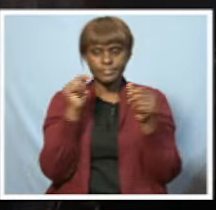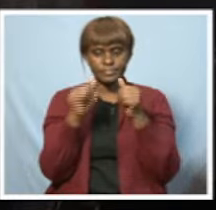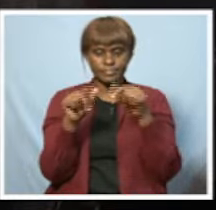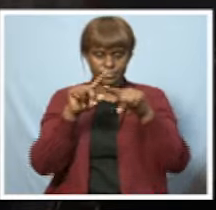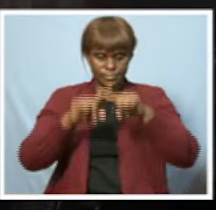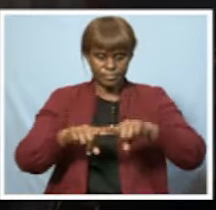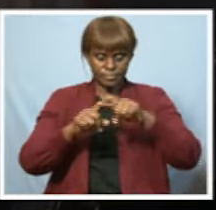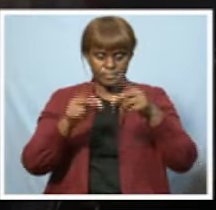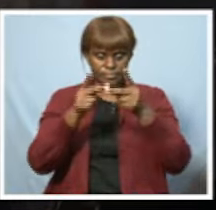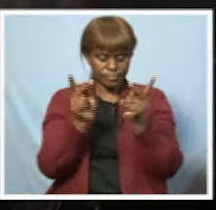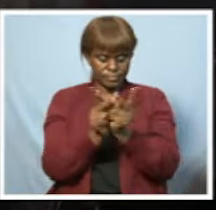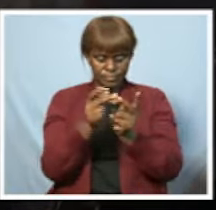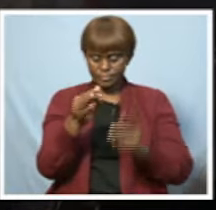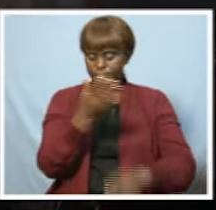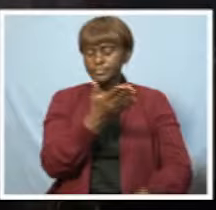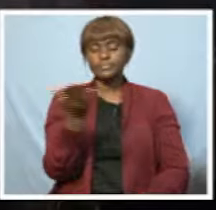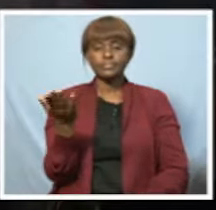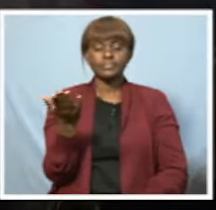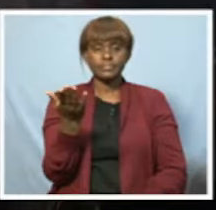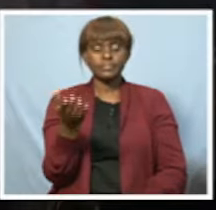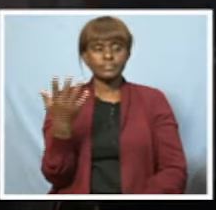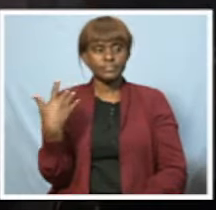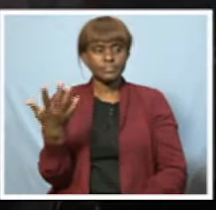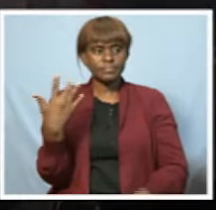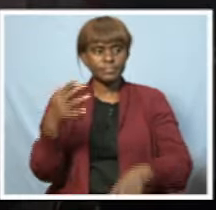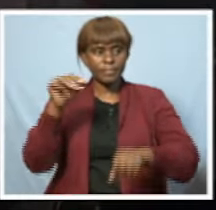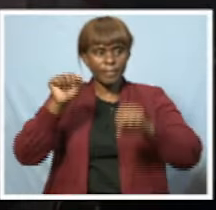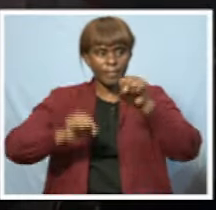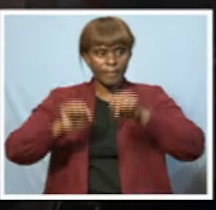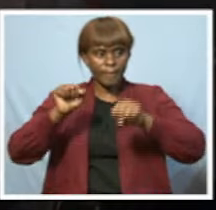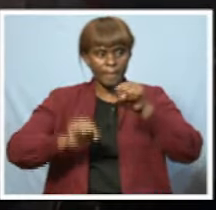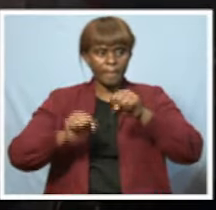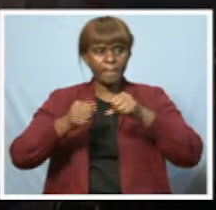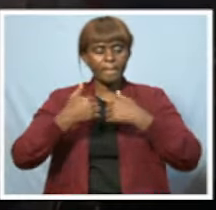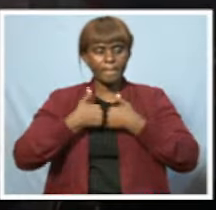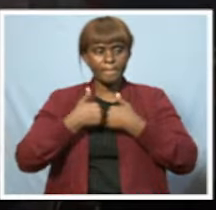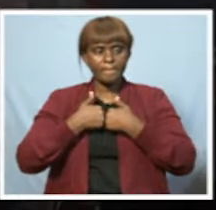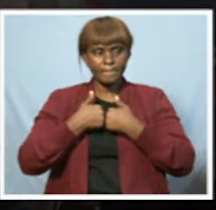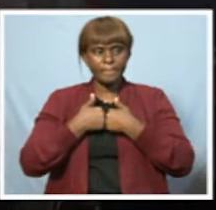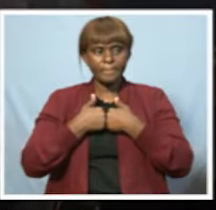on the location of the hand pump. There's definitely